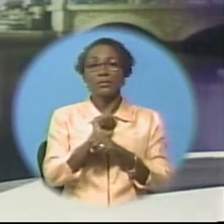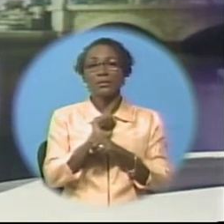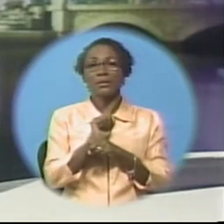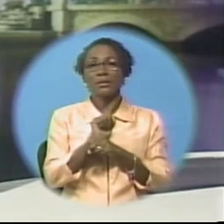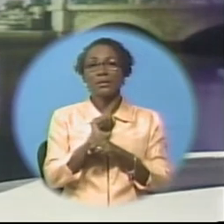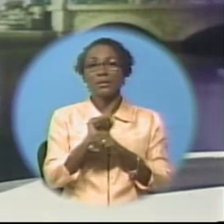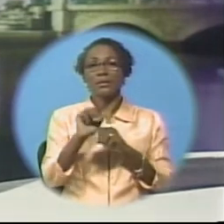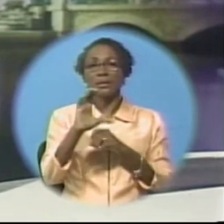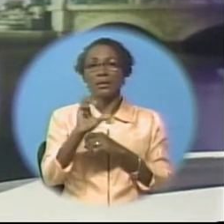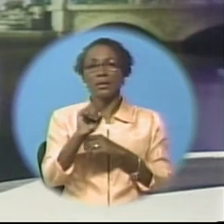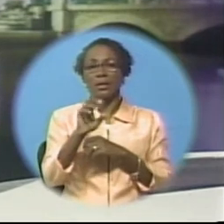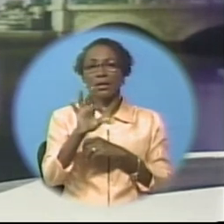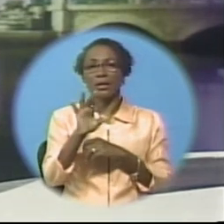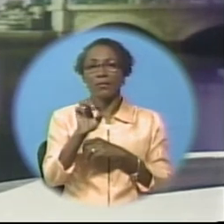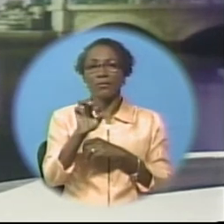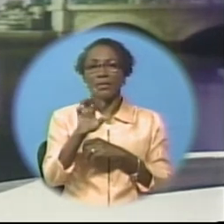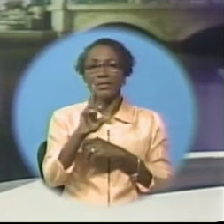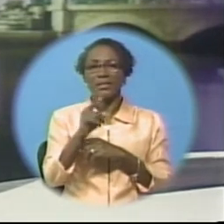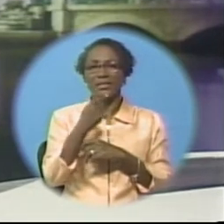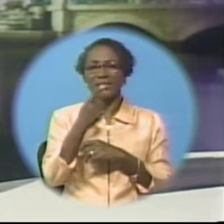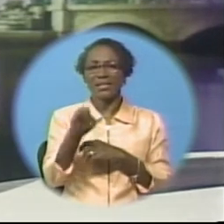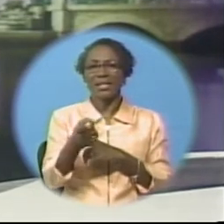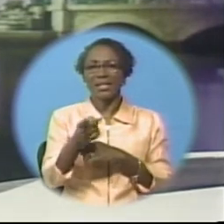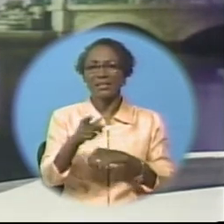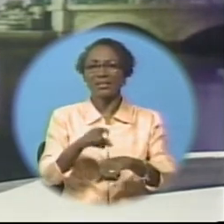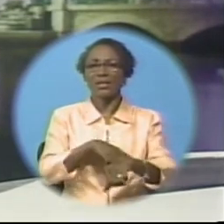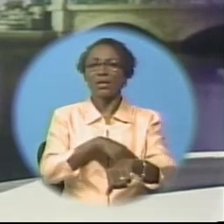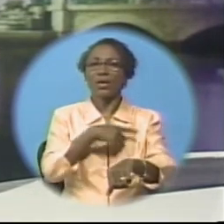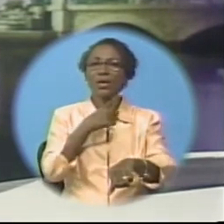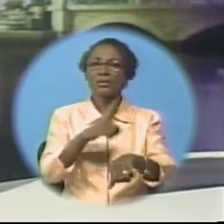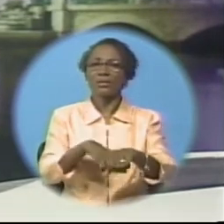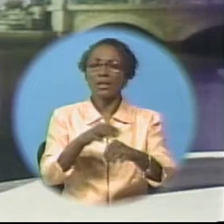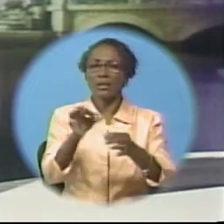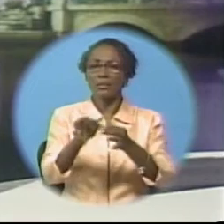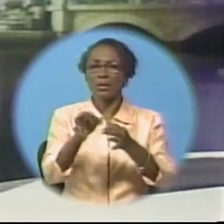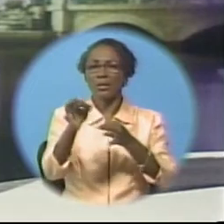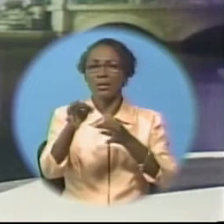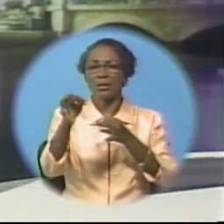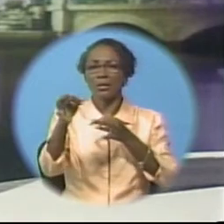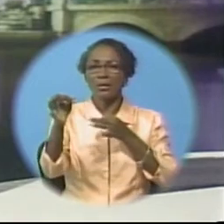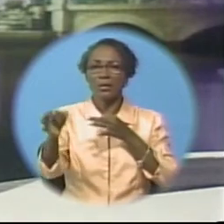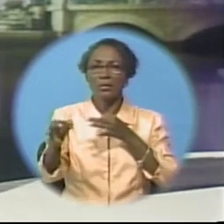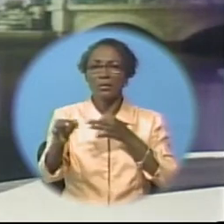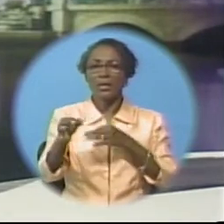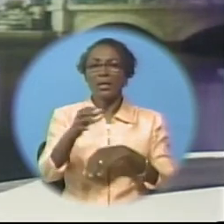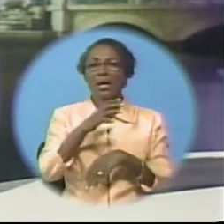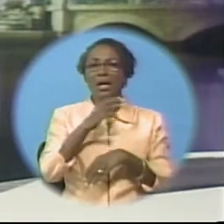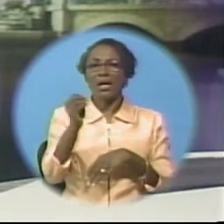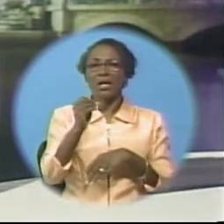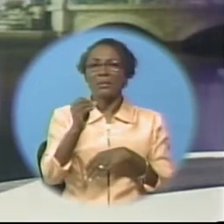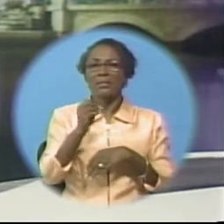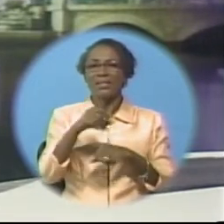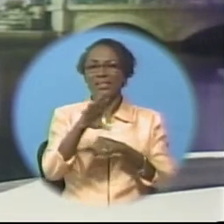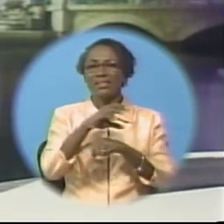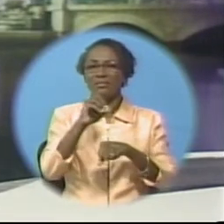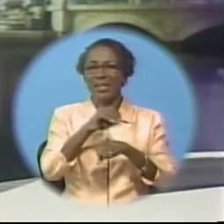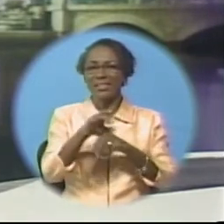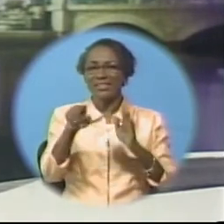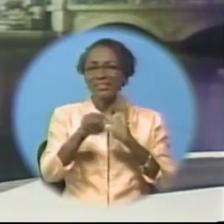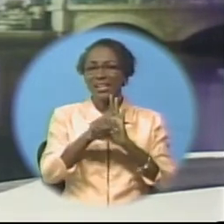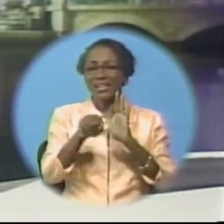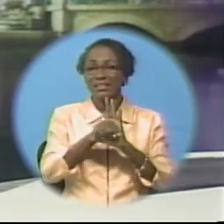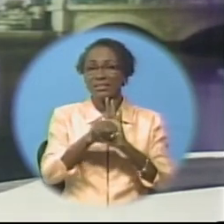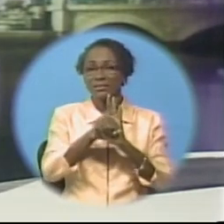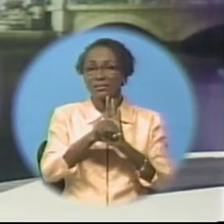the prolonged period of economic recession has taken a toll on businesses and employment levels. And according to President Ian Gooden-Edgell,